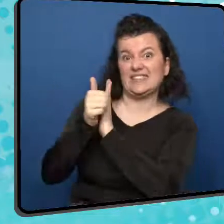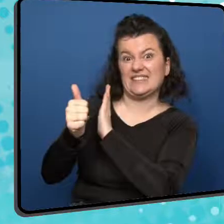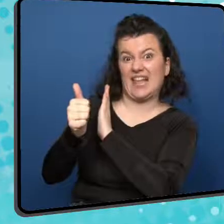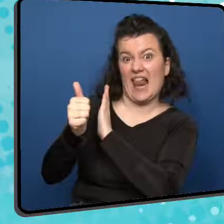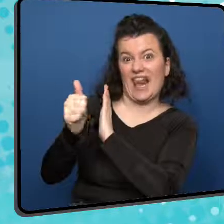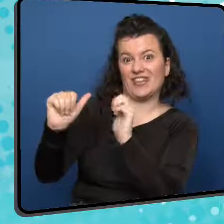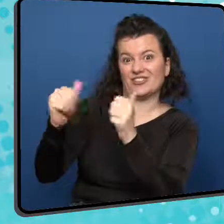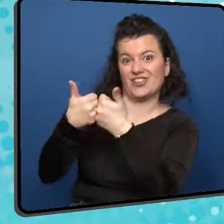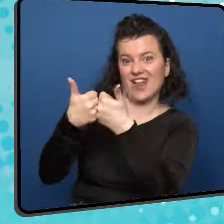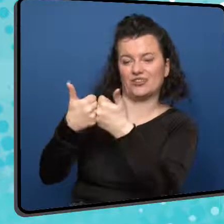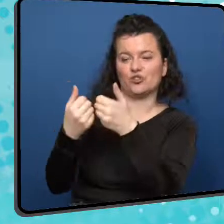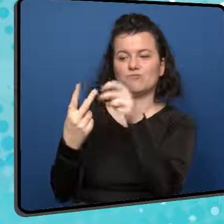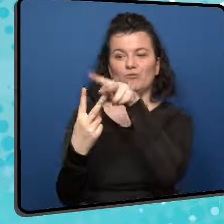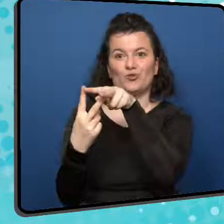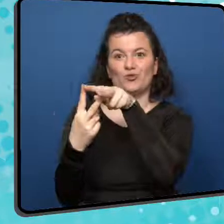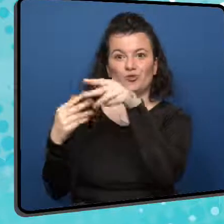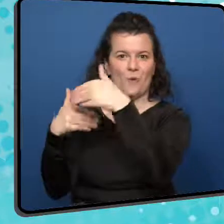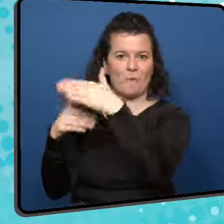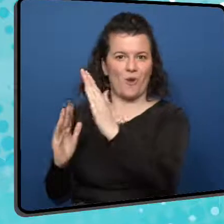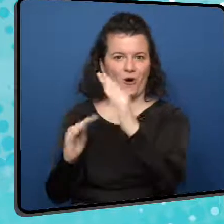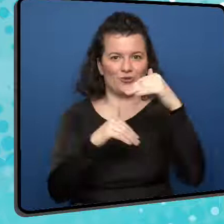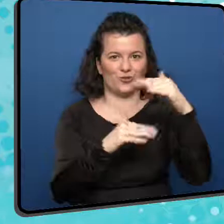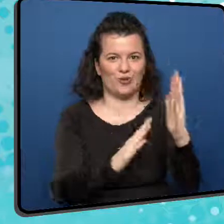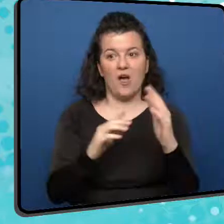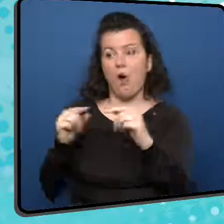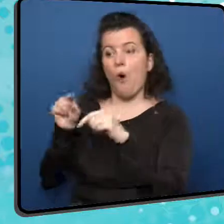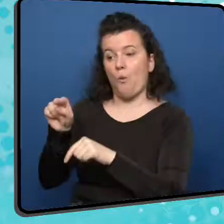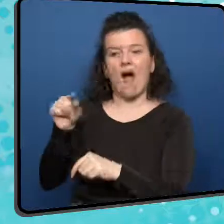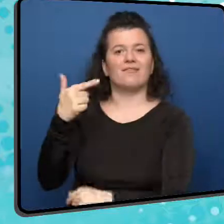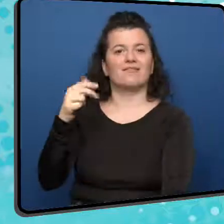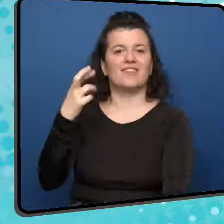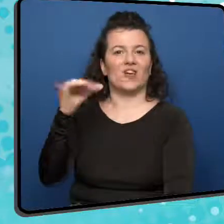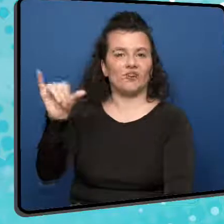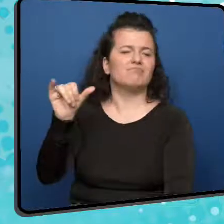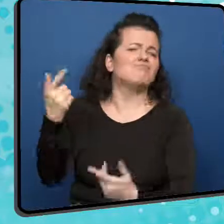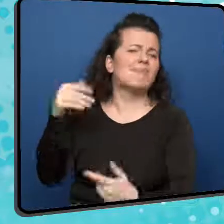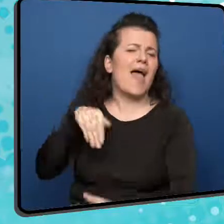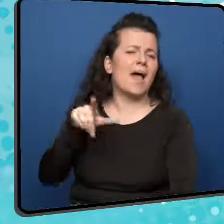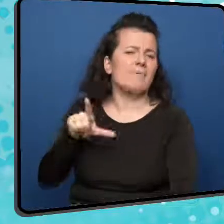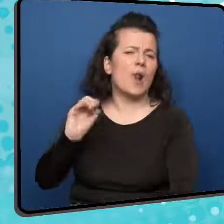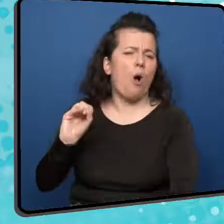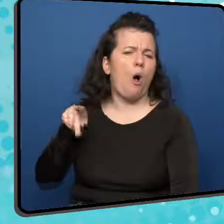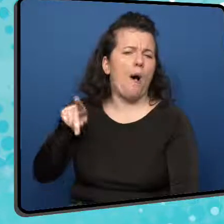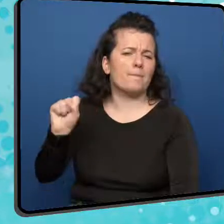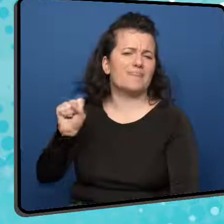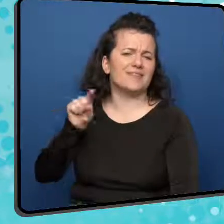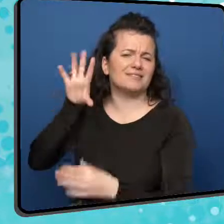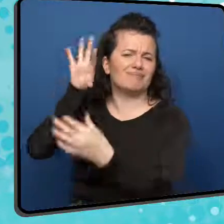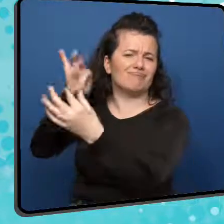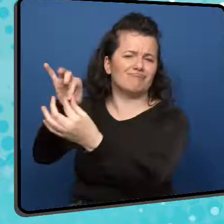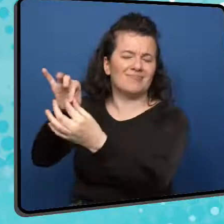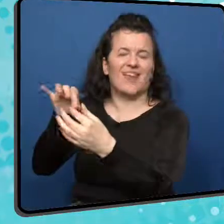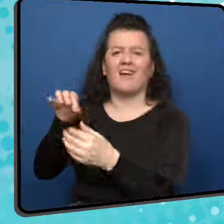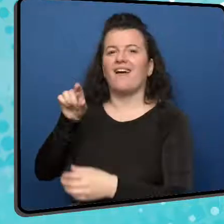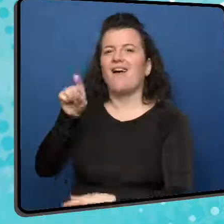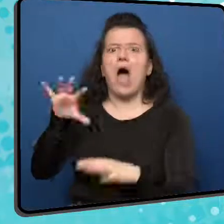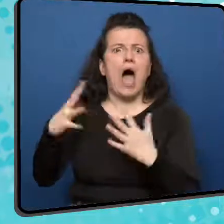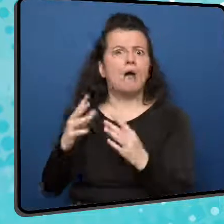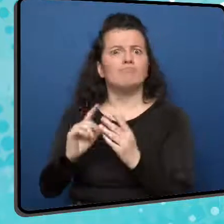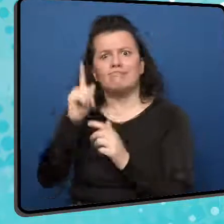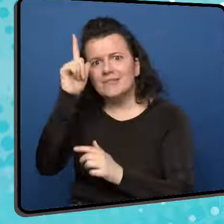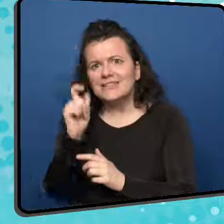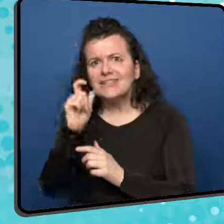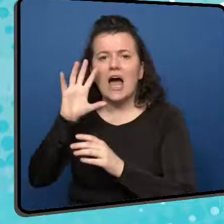of them relates to Terry, and it's all around ML ops. So there's this amazing sort of getting started module. So if you're new